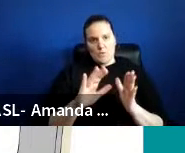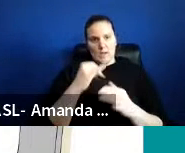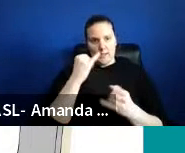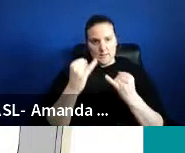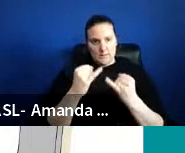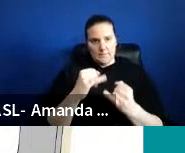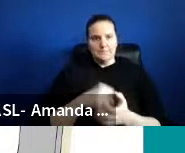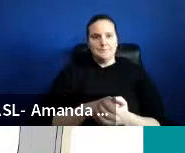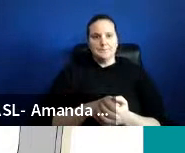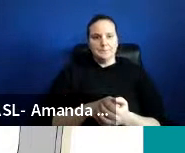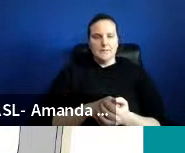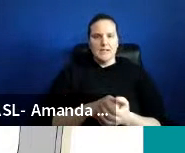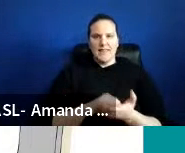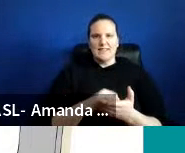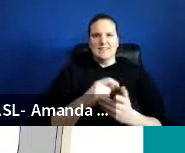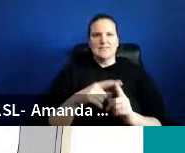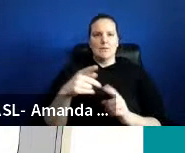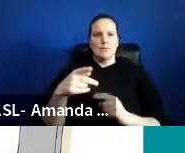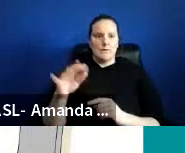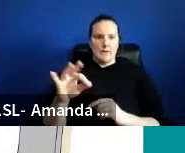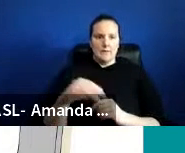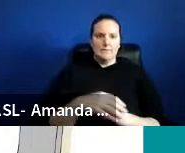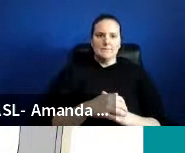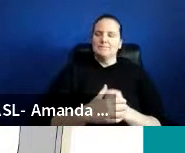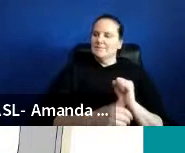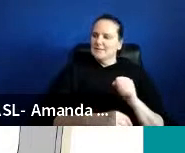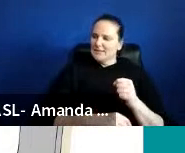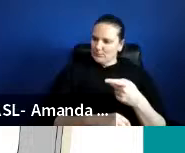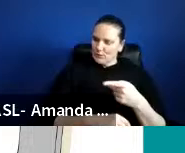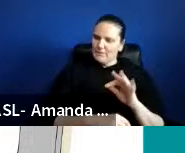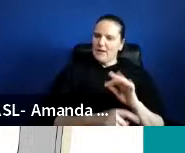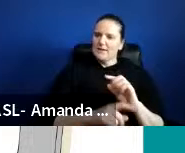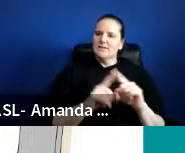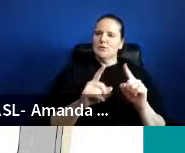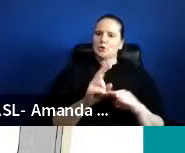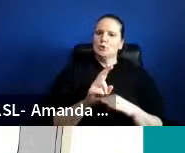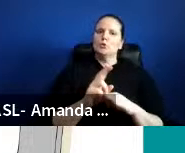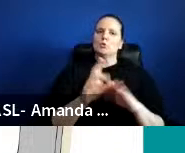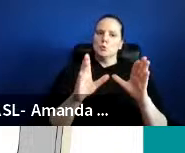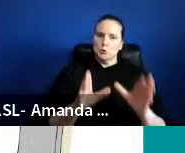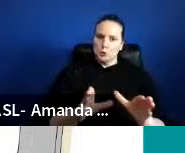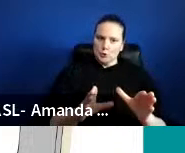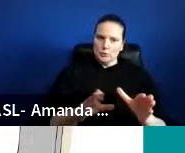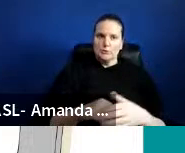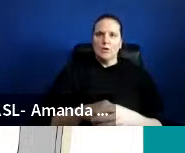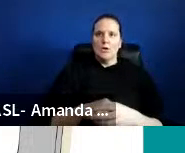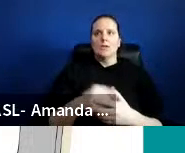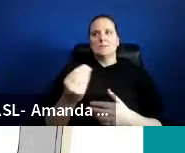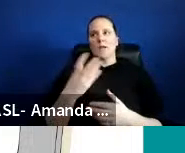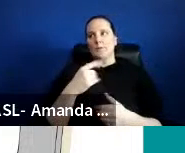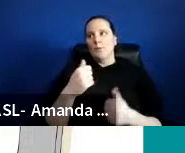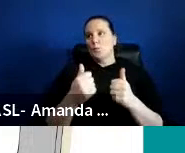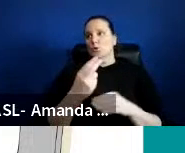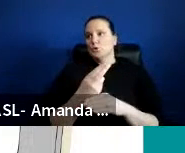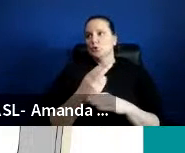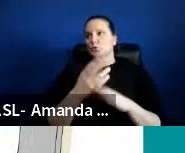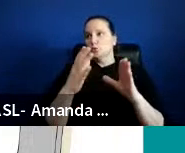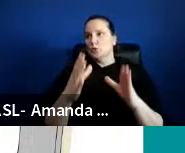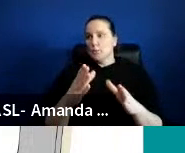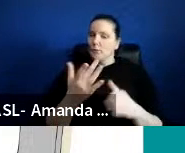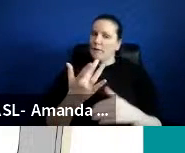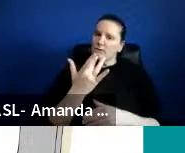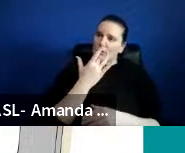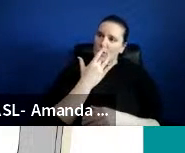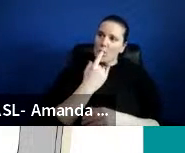it's sort of different profiles and yes, different profiles of the users, and tell me which user would prefer one